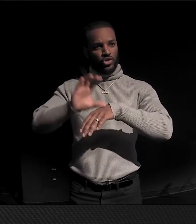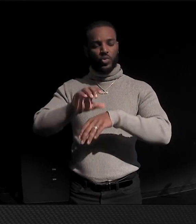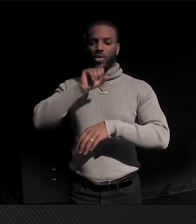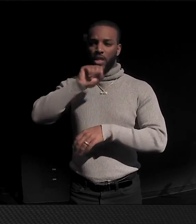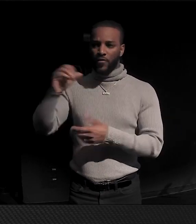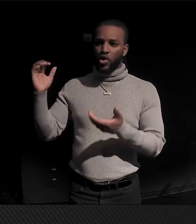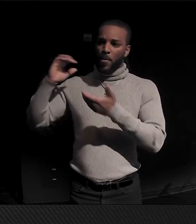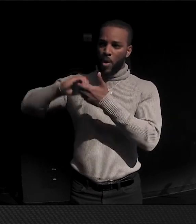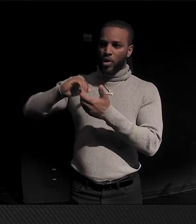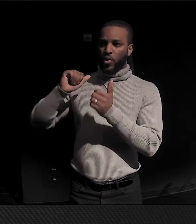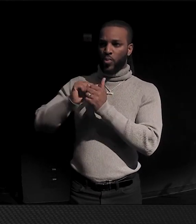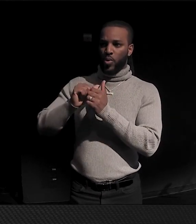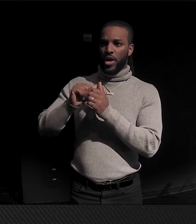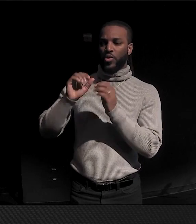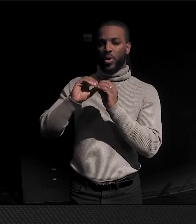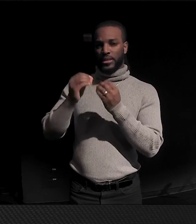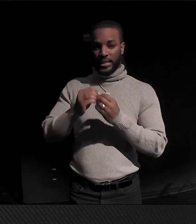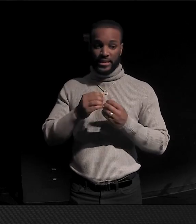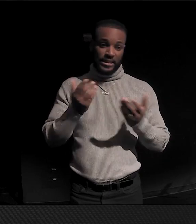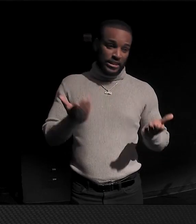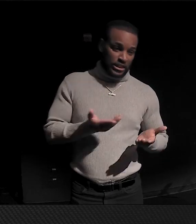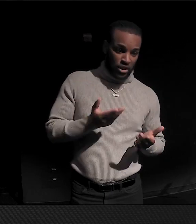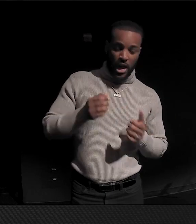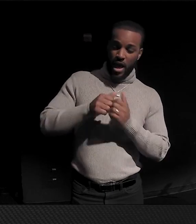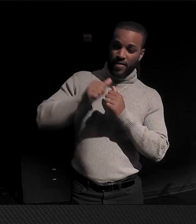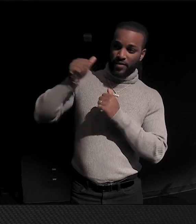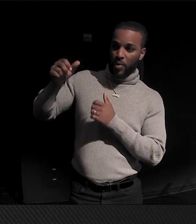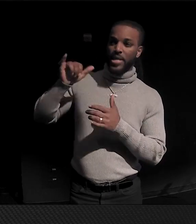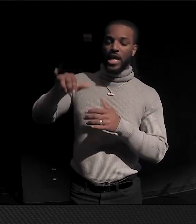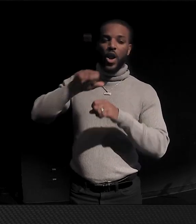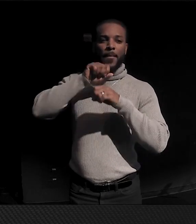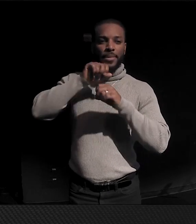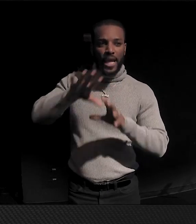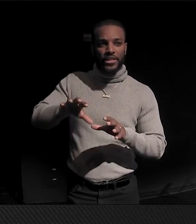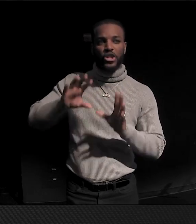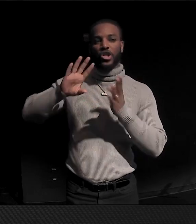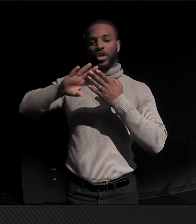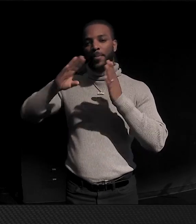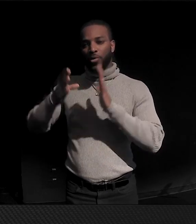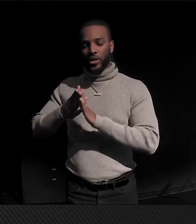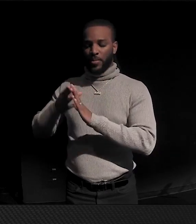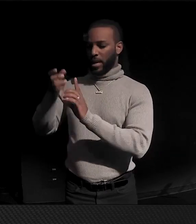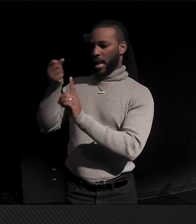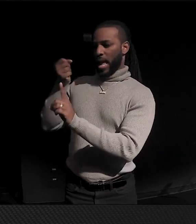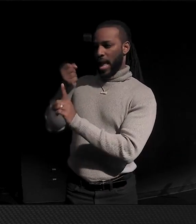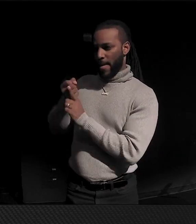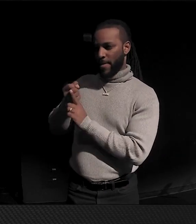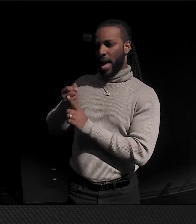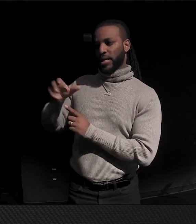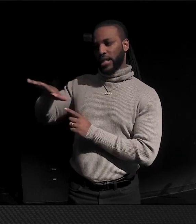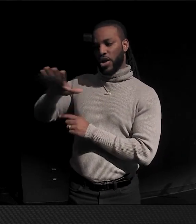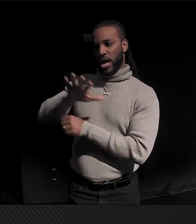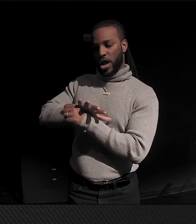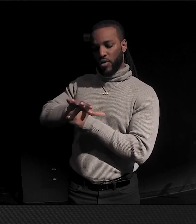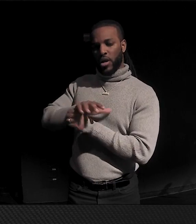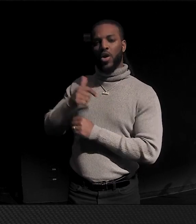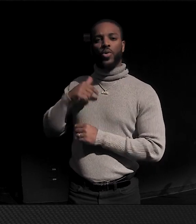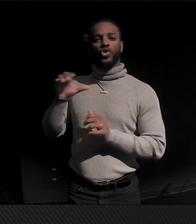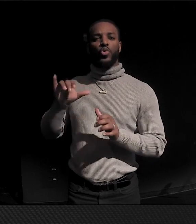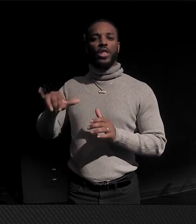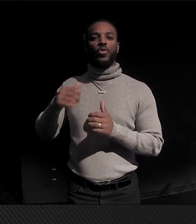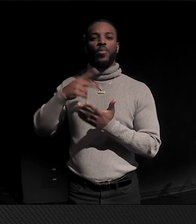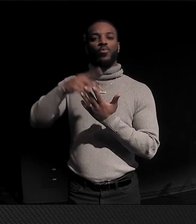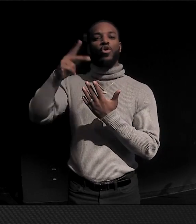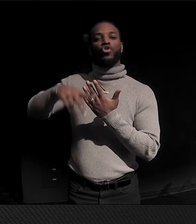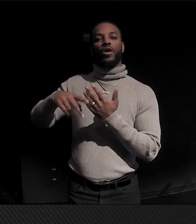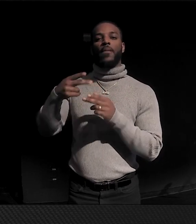with organizations here, near, and far away that are blessing communities, making impacts, and advancing the kingdom. We do that through a program